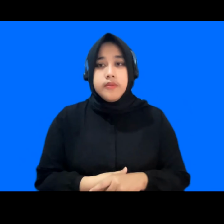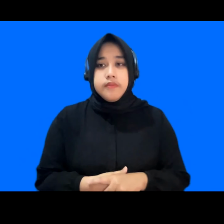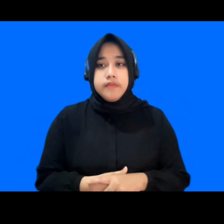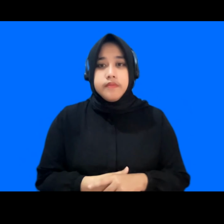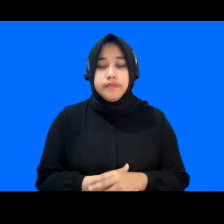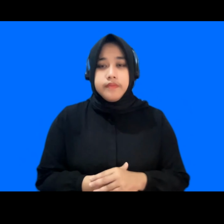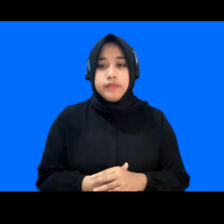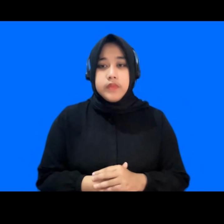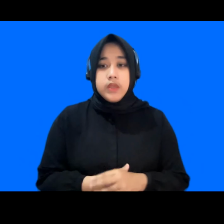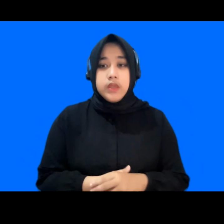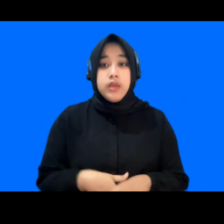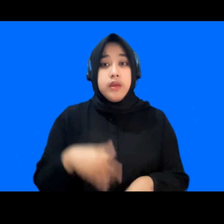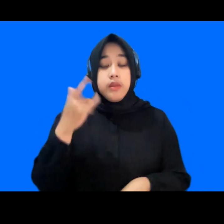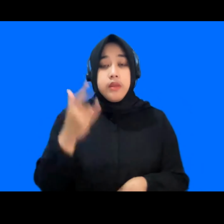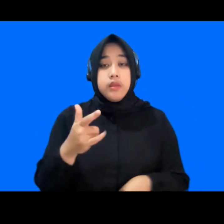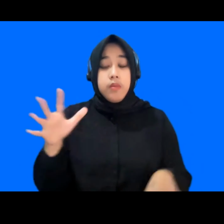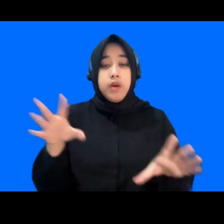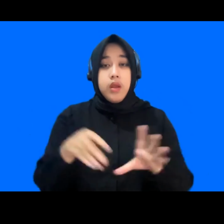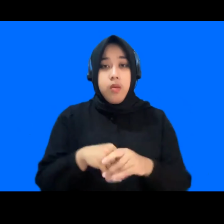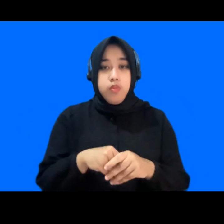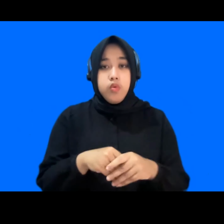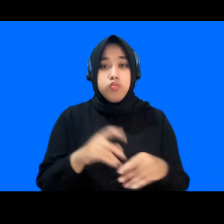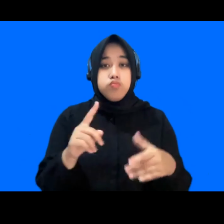All right, I'm just going to share my screen.